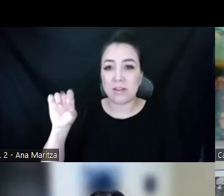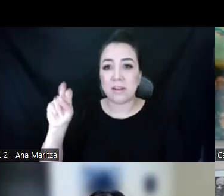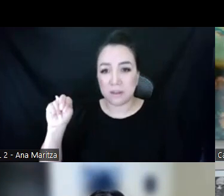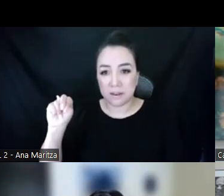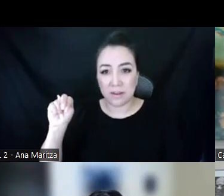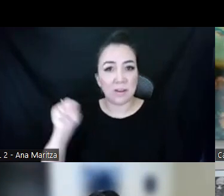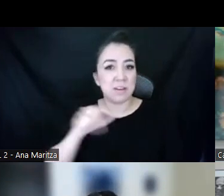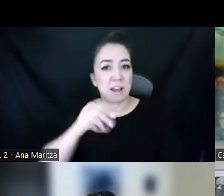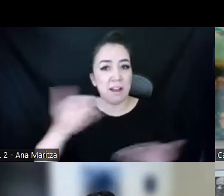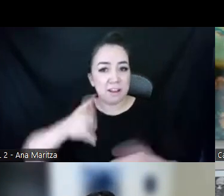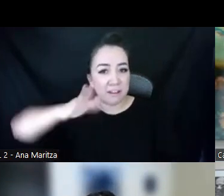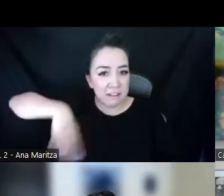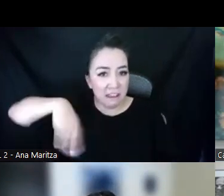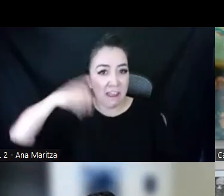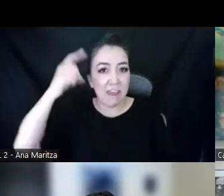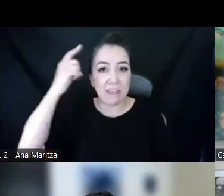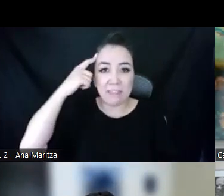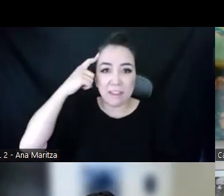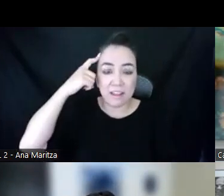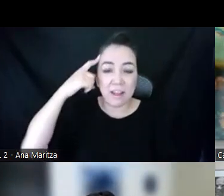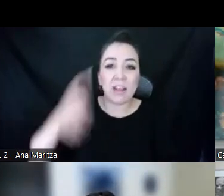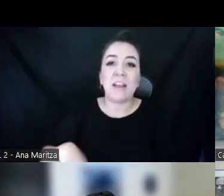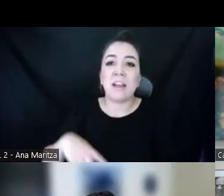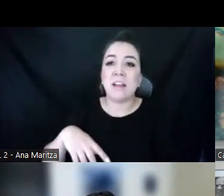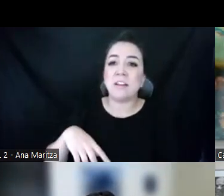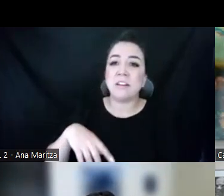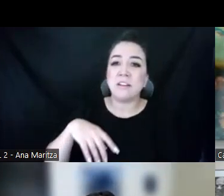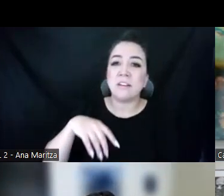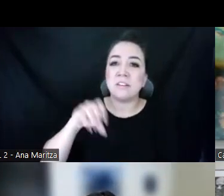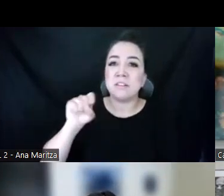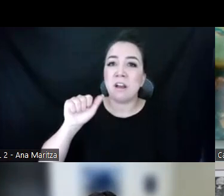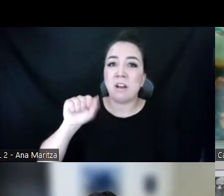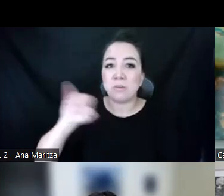Not here yet, I think. I saw Julie Solier.